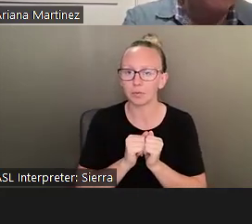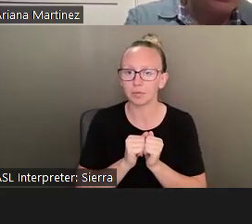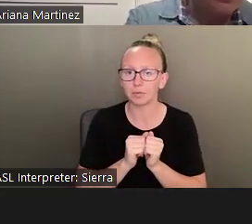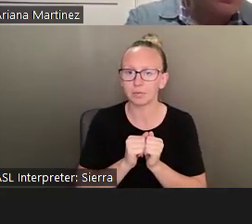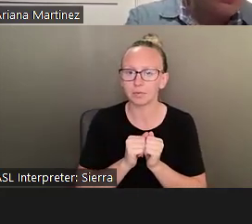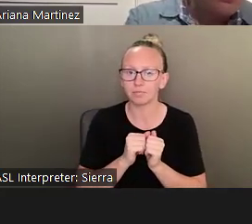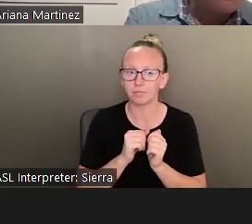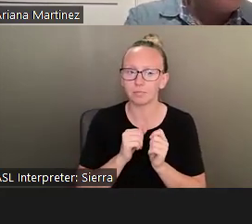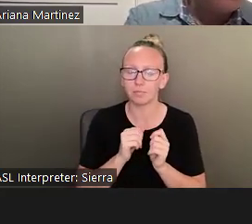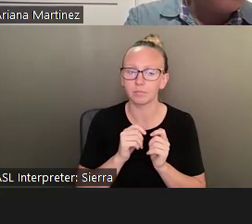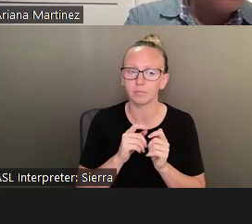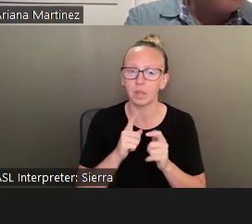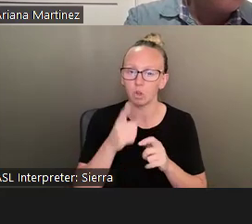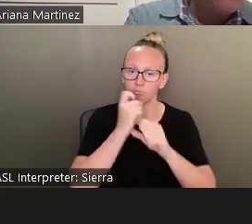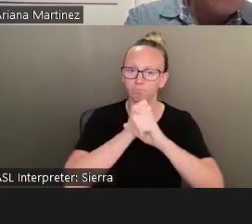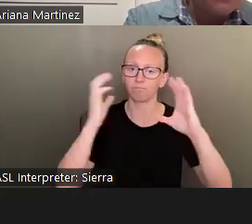feeling.